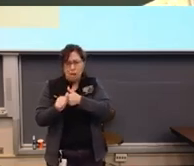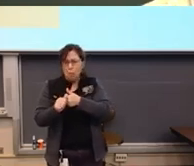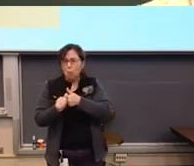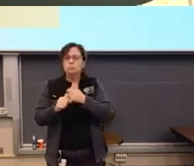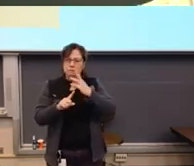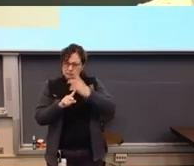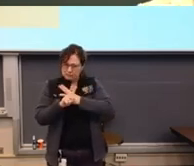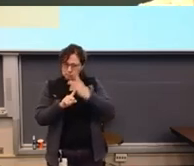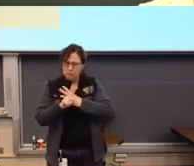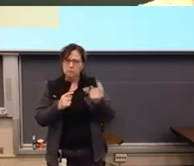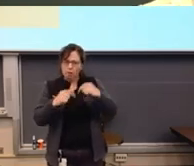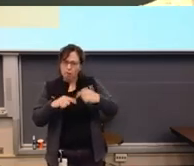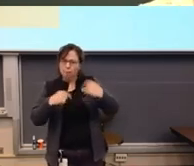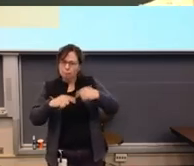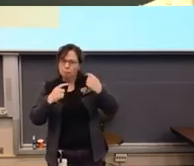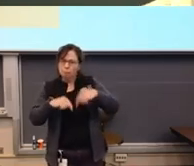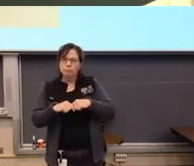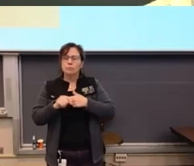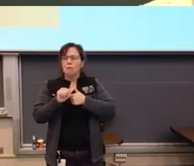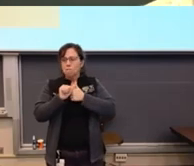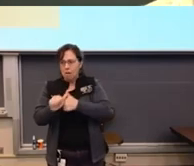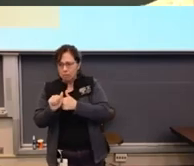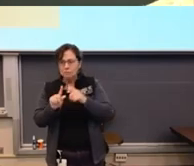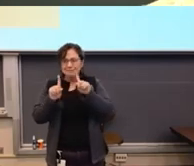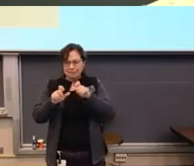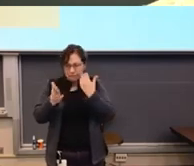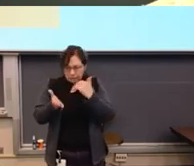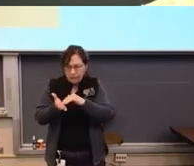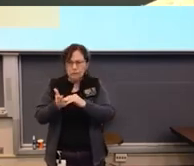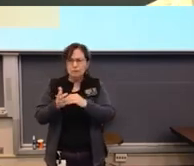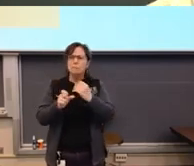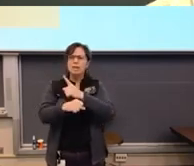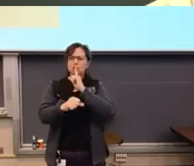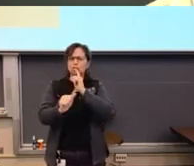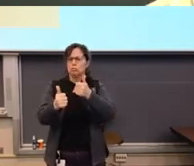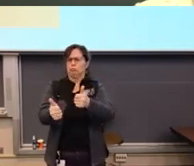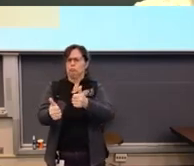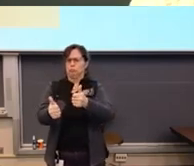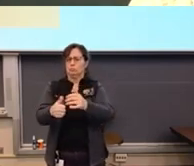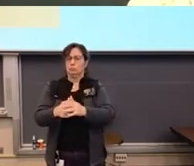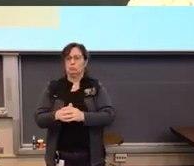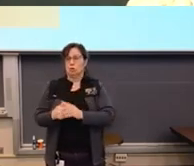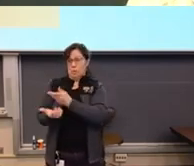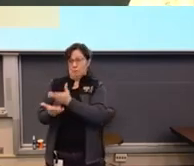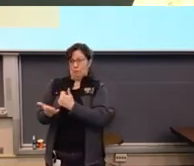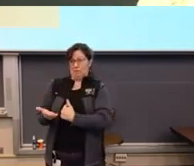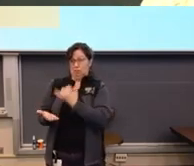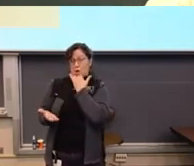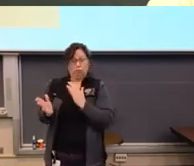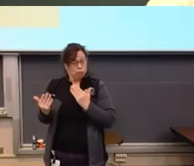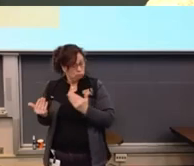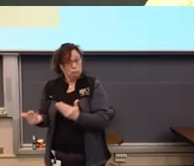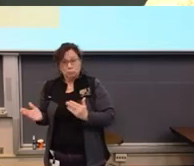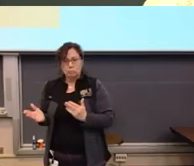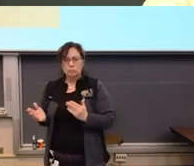And we'll follow this. We'll retest you and just make sure that everything's going okay. And you can prove me wrong. And